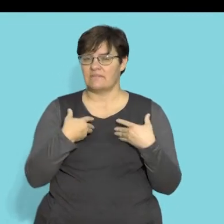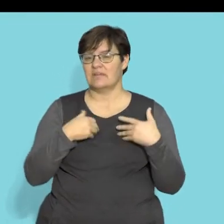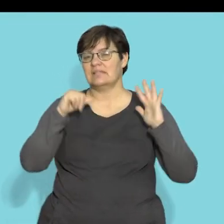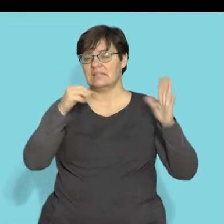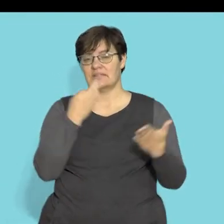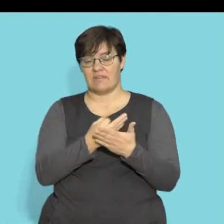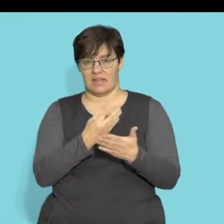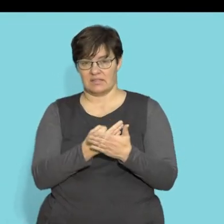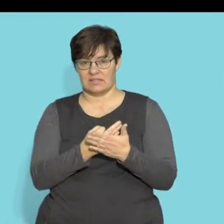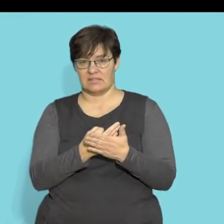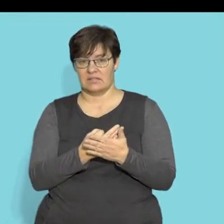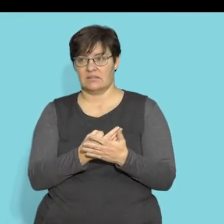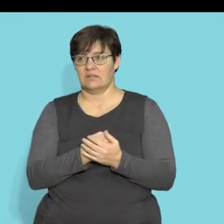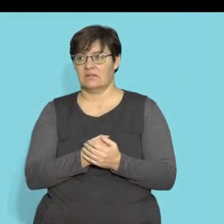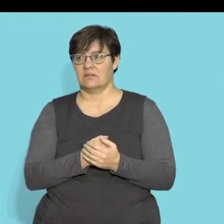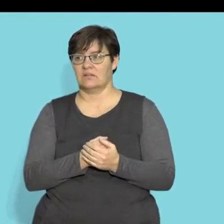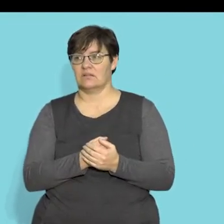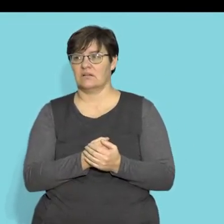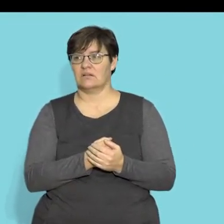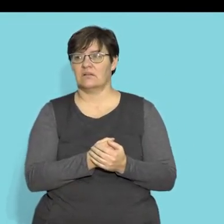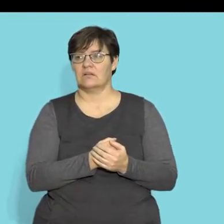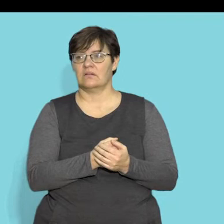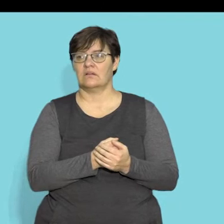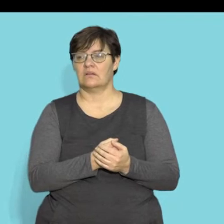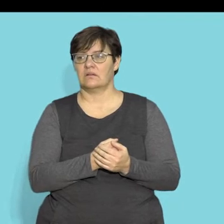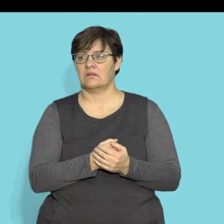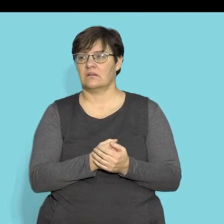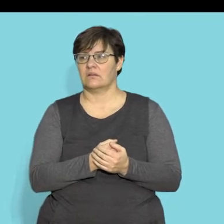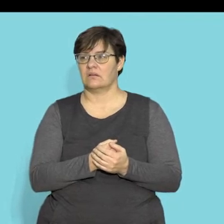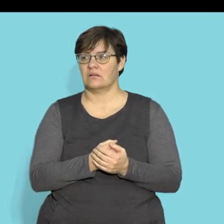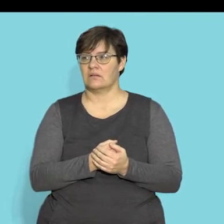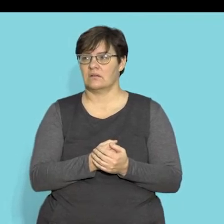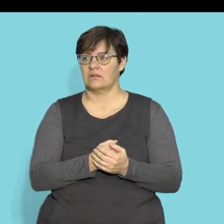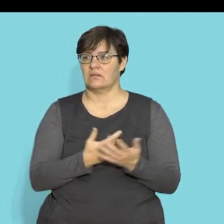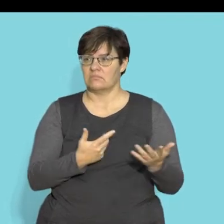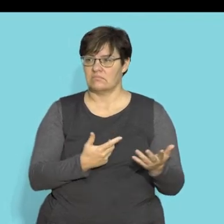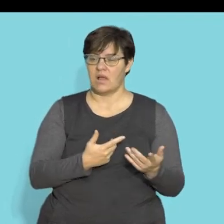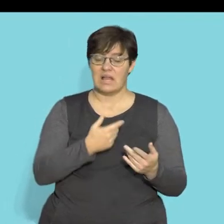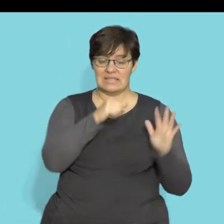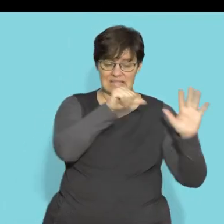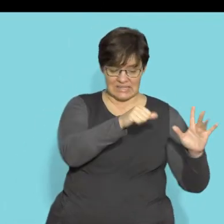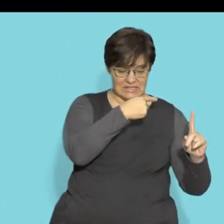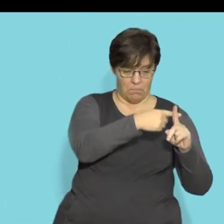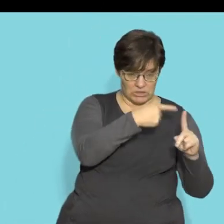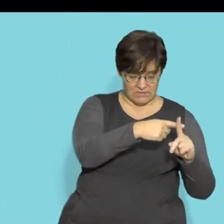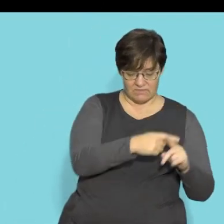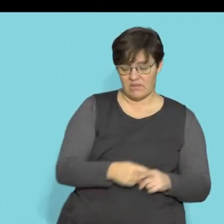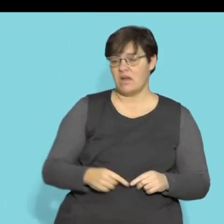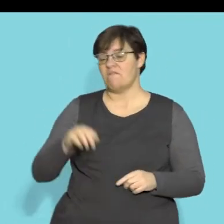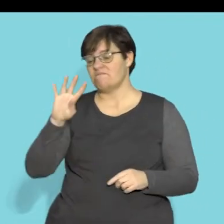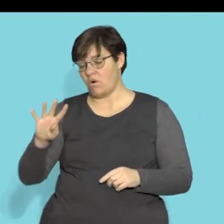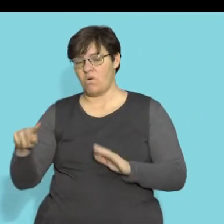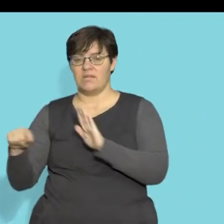6 facts that are for, and you've got to give 4 facts that are against the use. Now